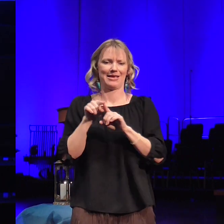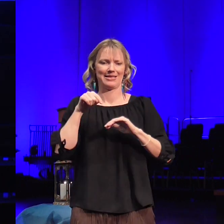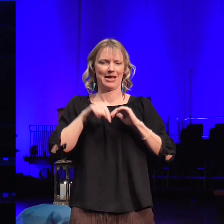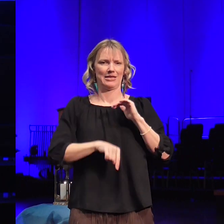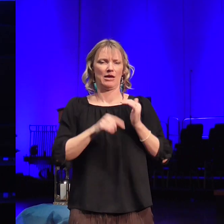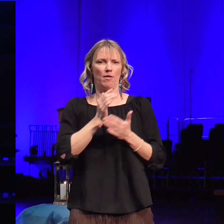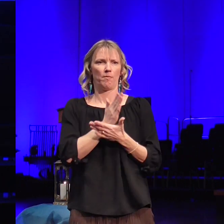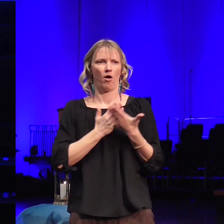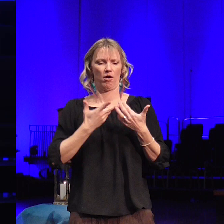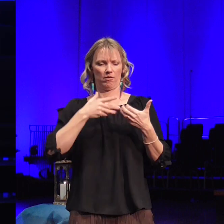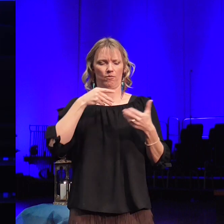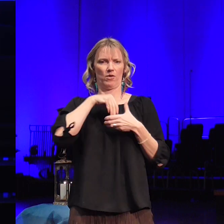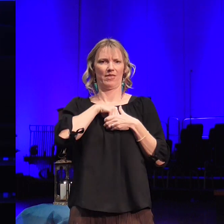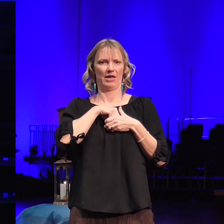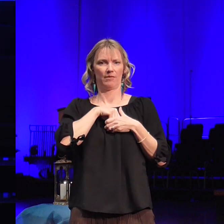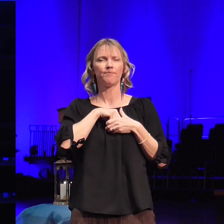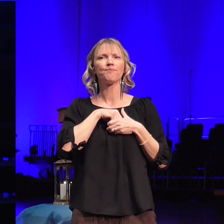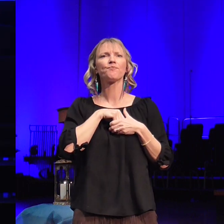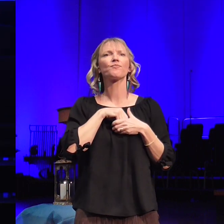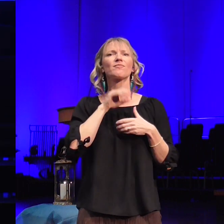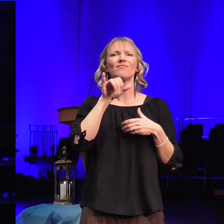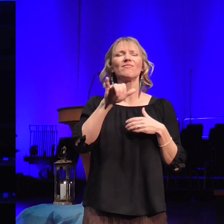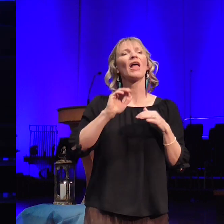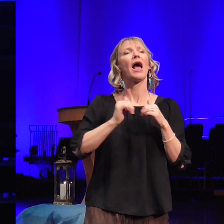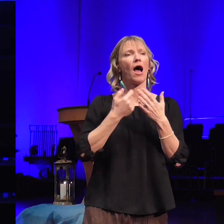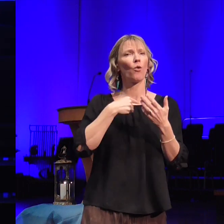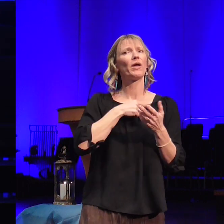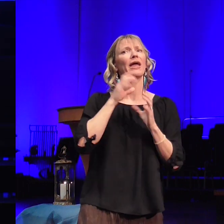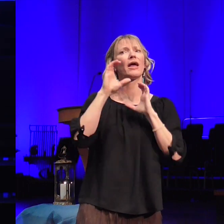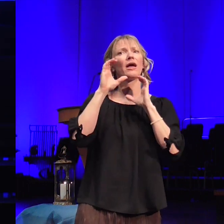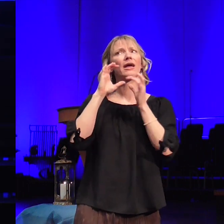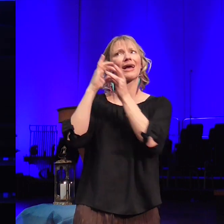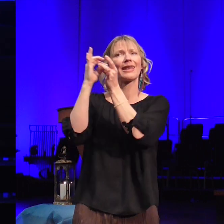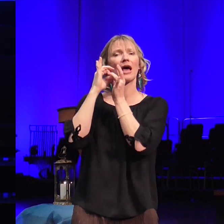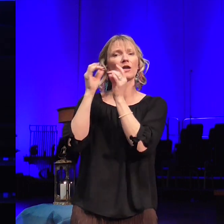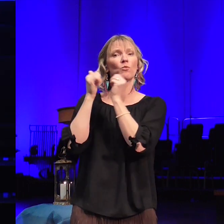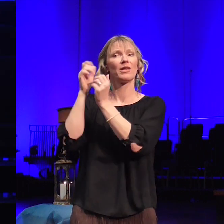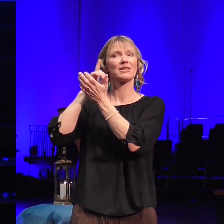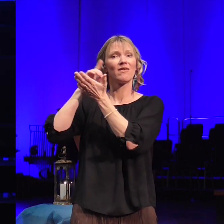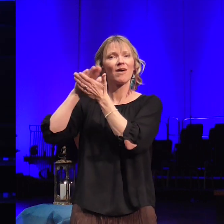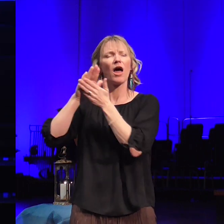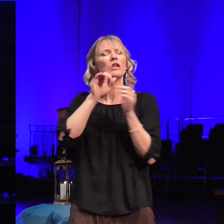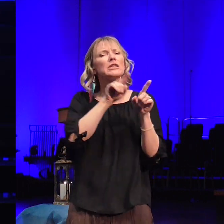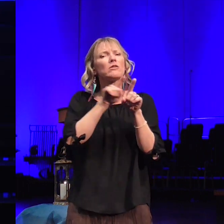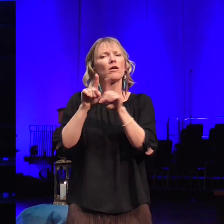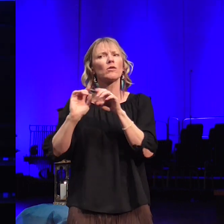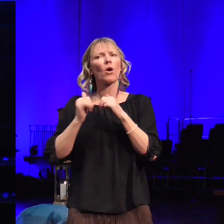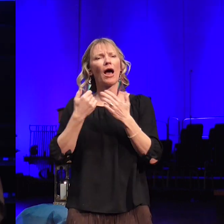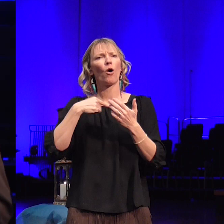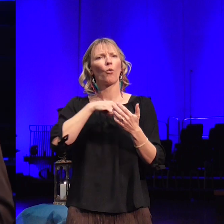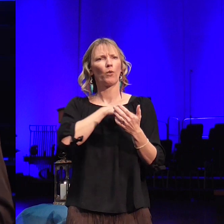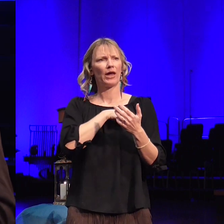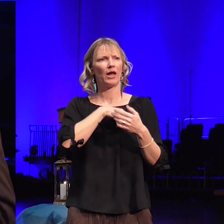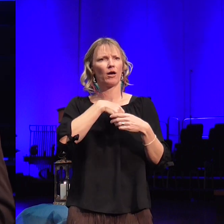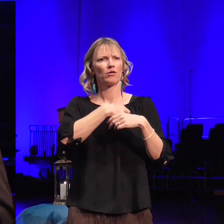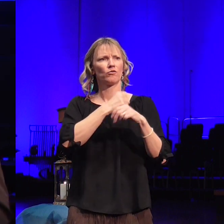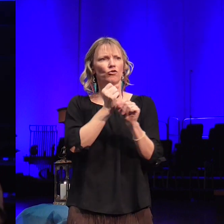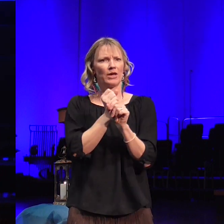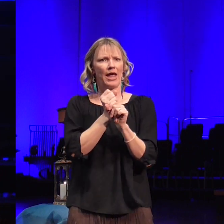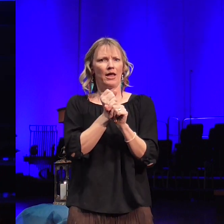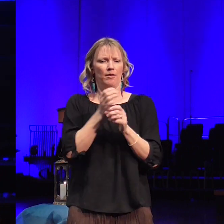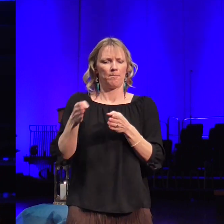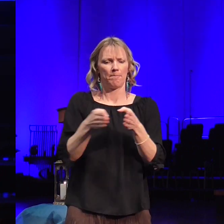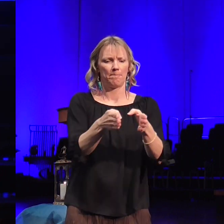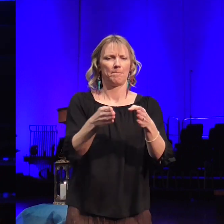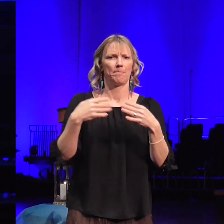is not only how we connect with the divine, but it's how we lay forth the foundation for a powerful life. One more thought